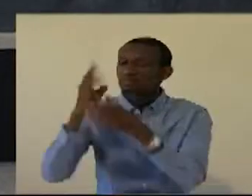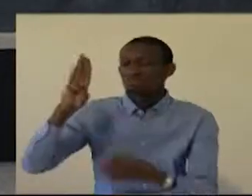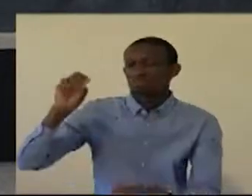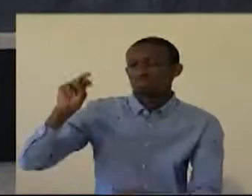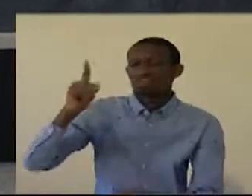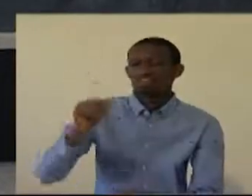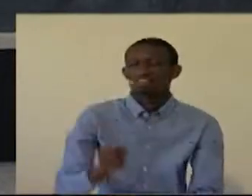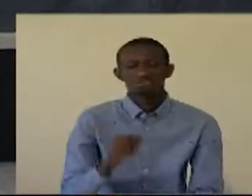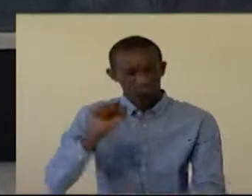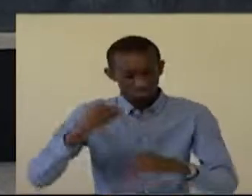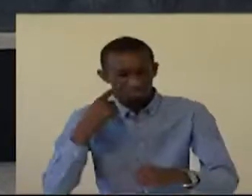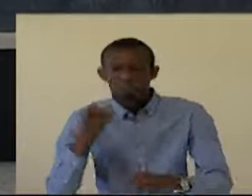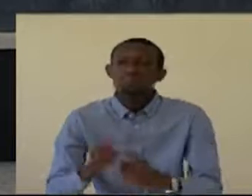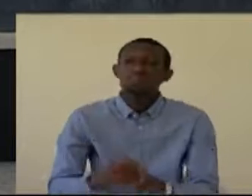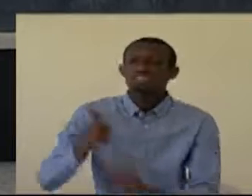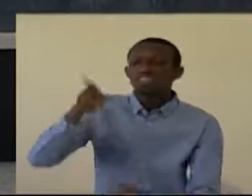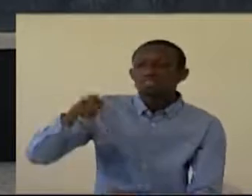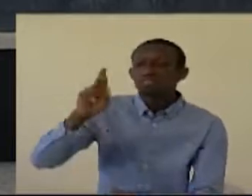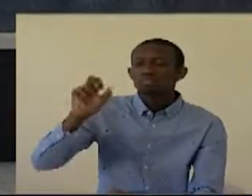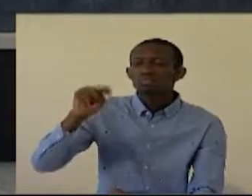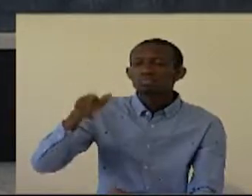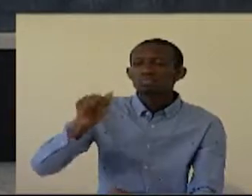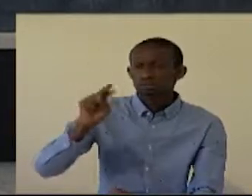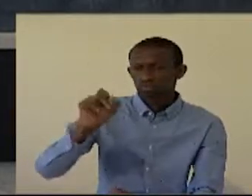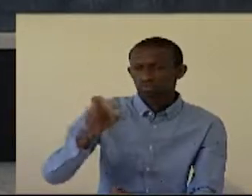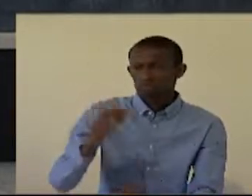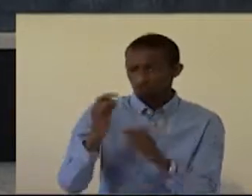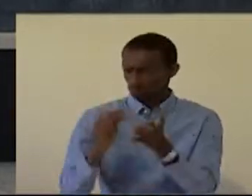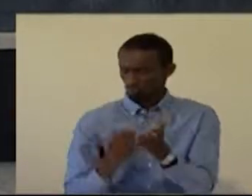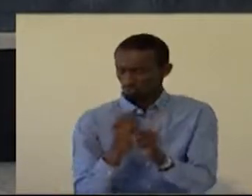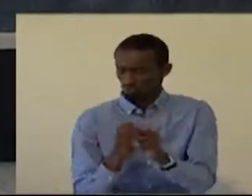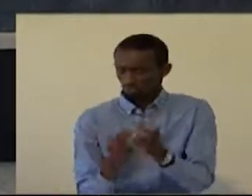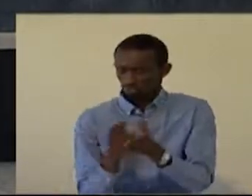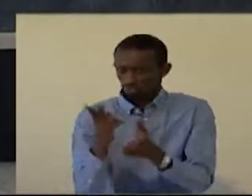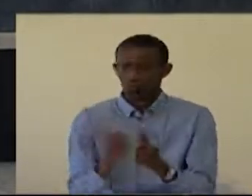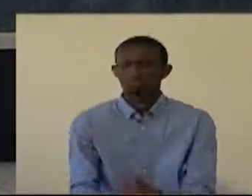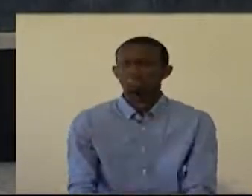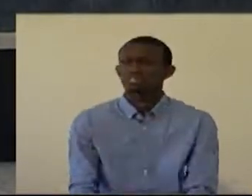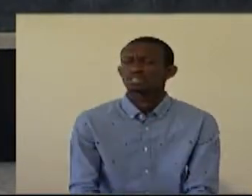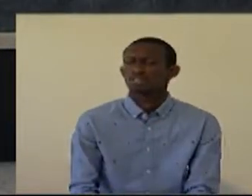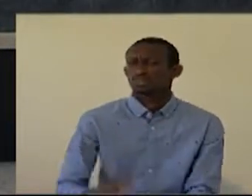can get propanol if we ozonolize that compound.